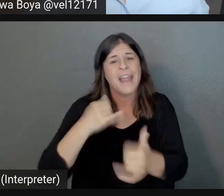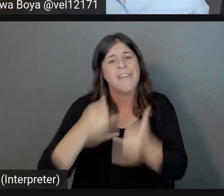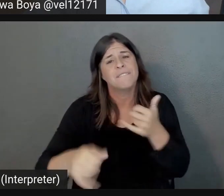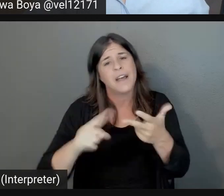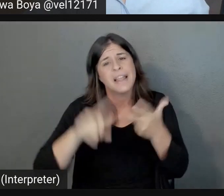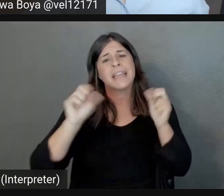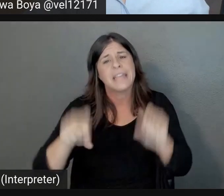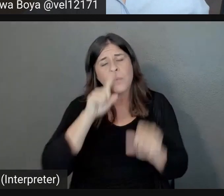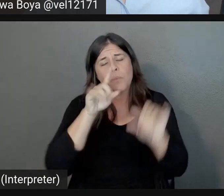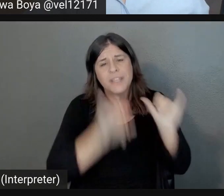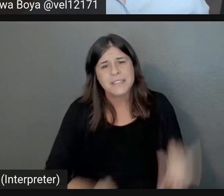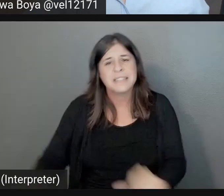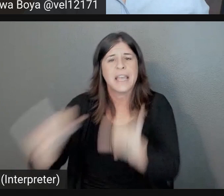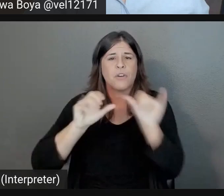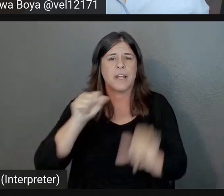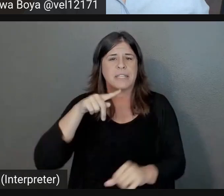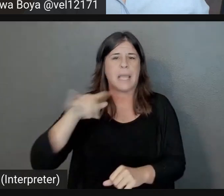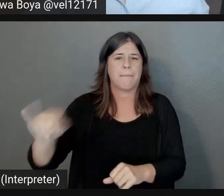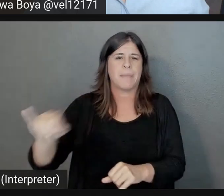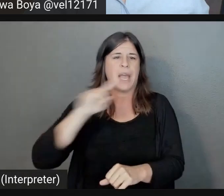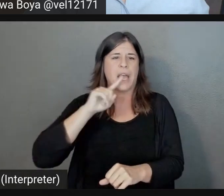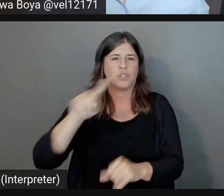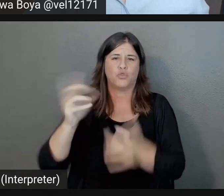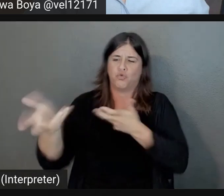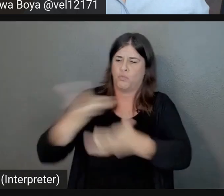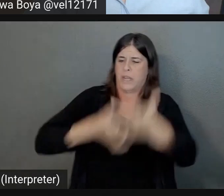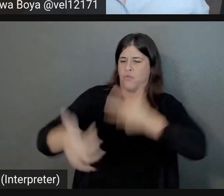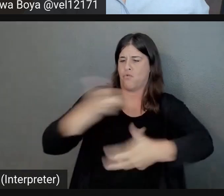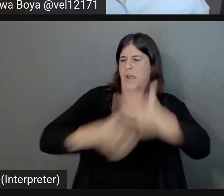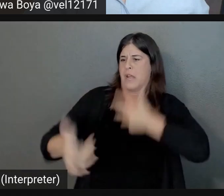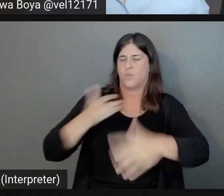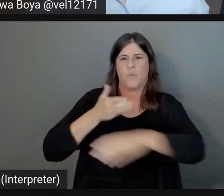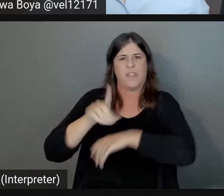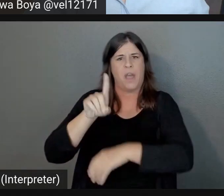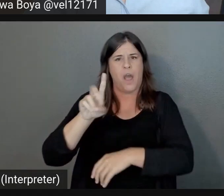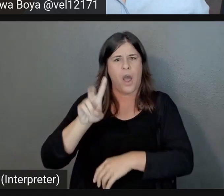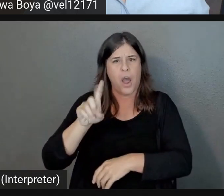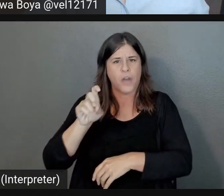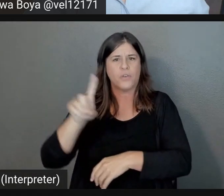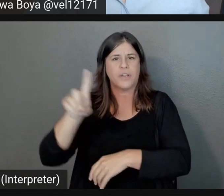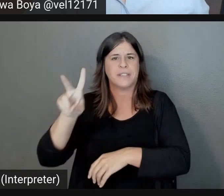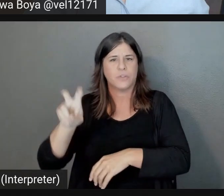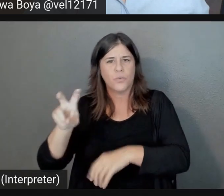we standardize APIs to interact with hundreds of AWS and, in fact, third-party services as well?